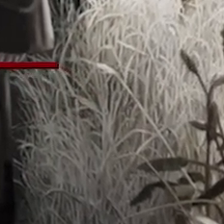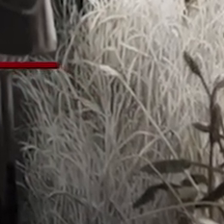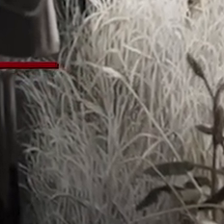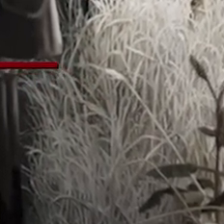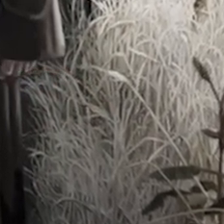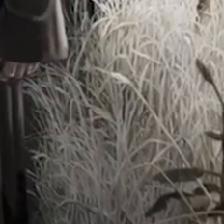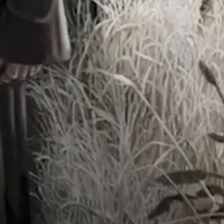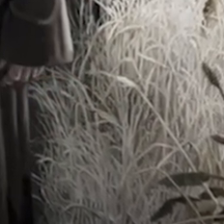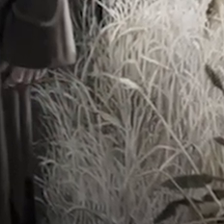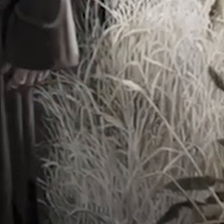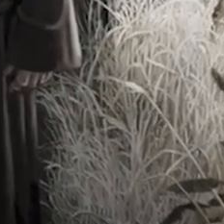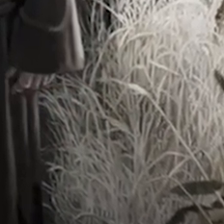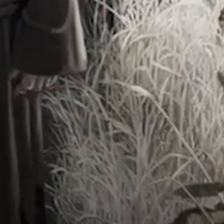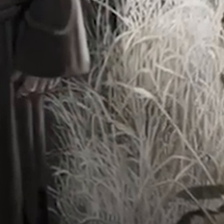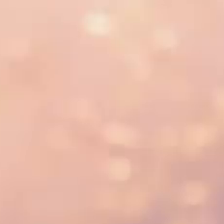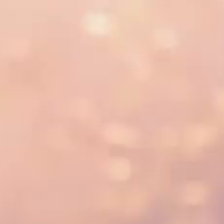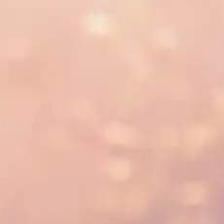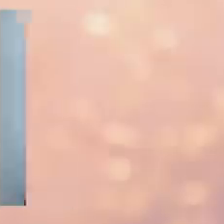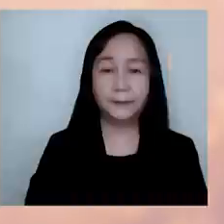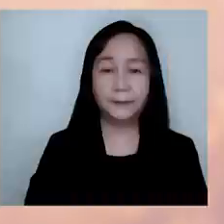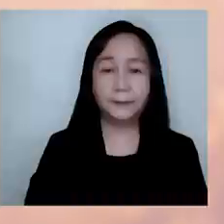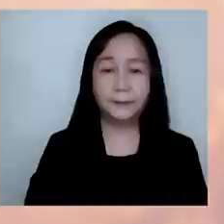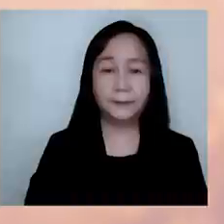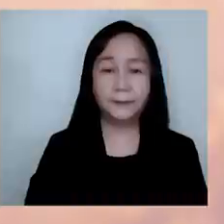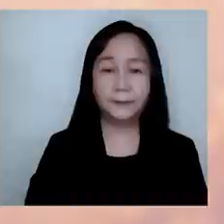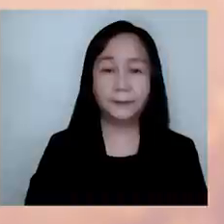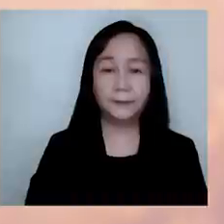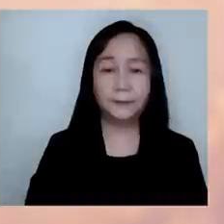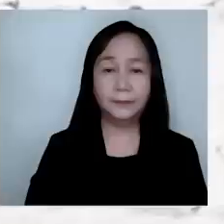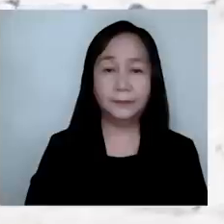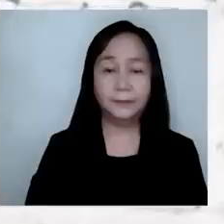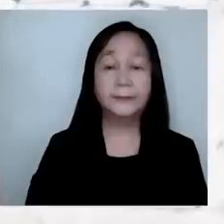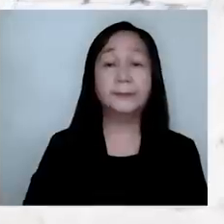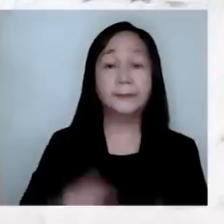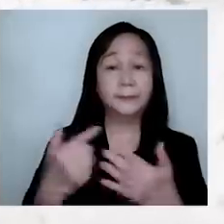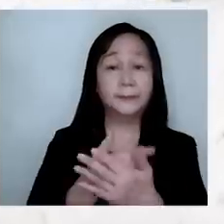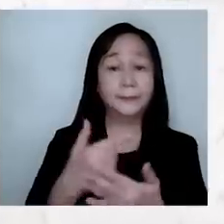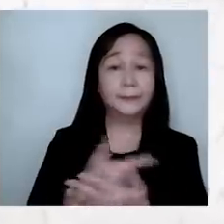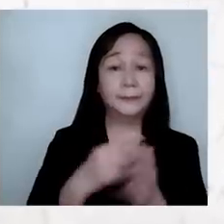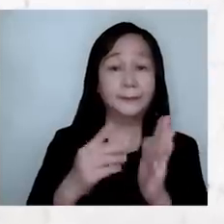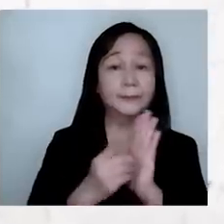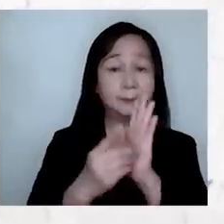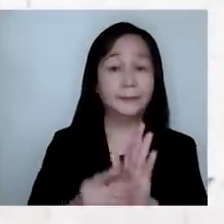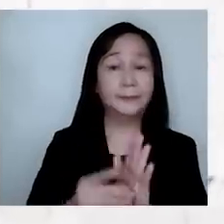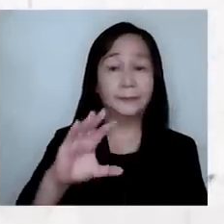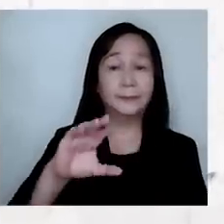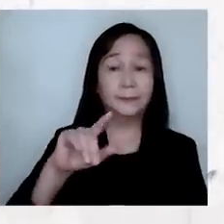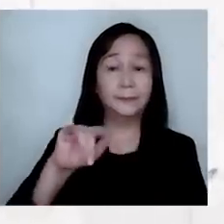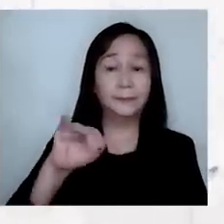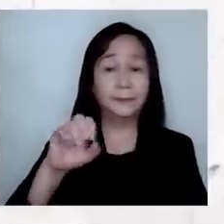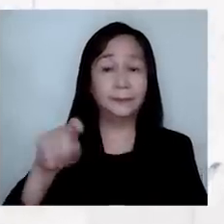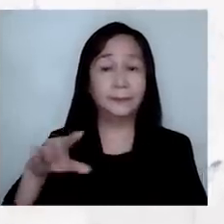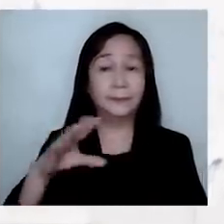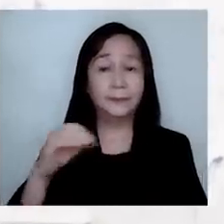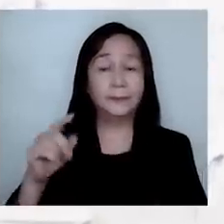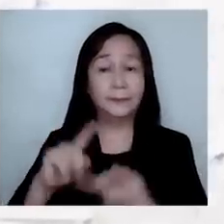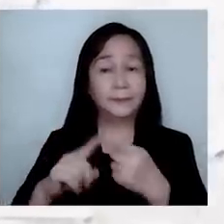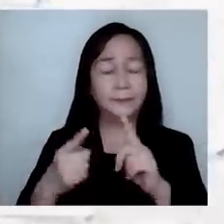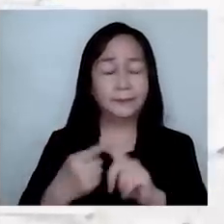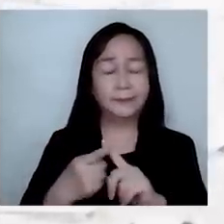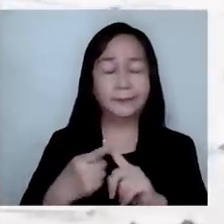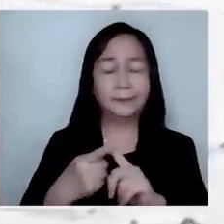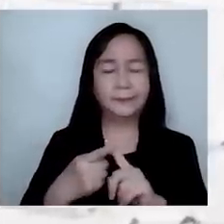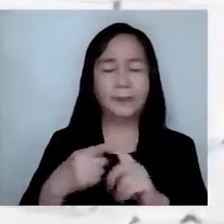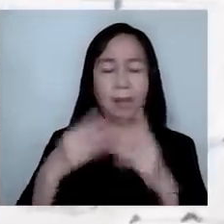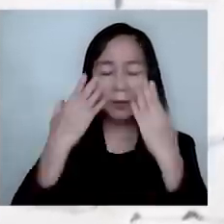thank you the gospel describes cleopas and His companion looking downcast on their way